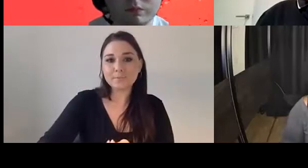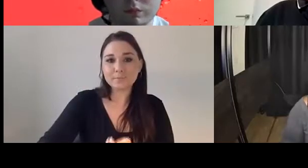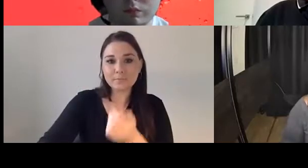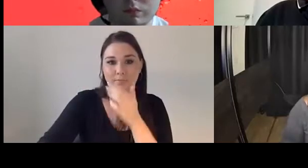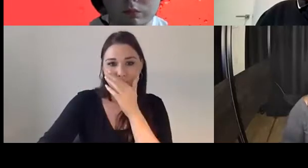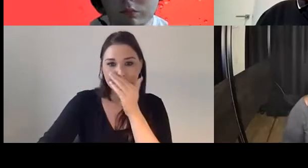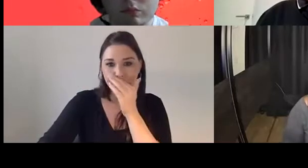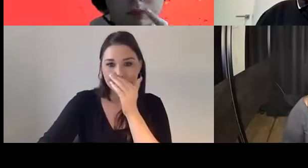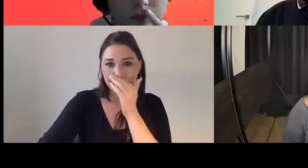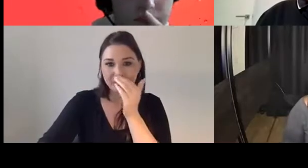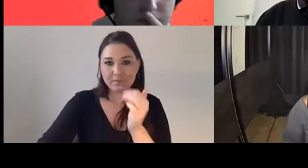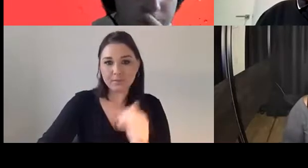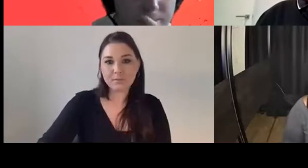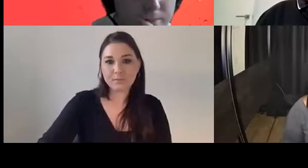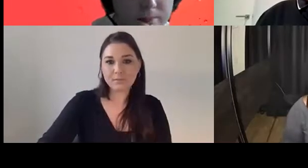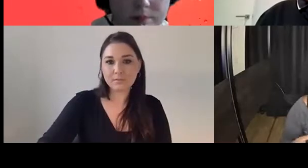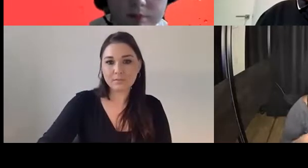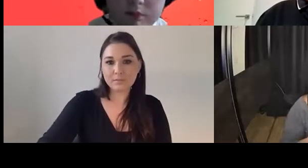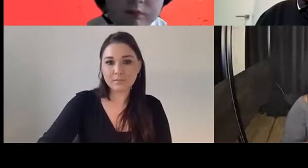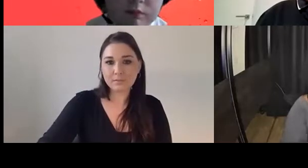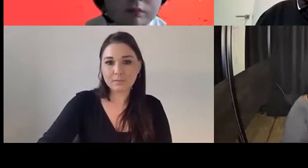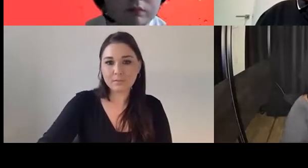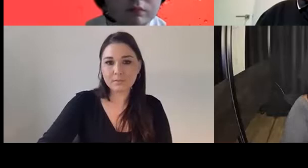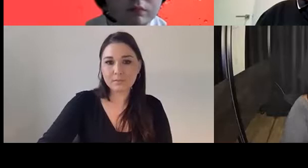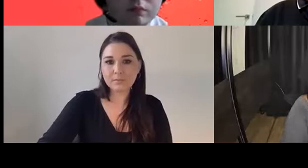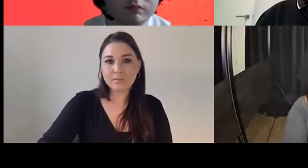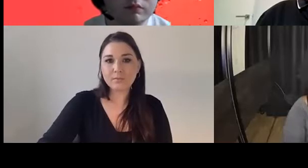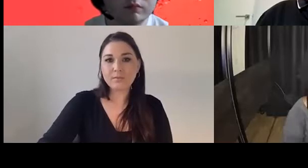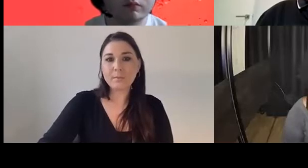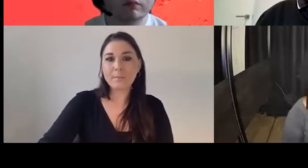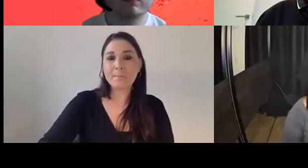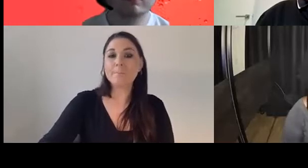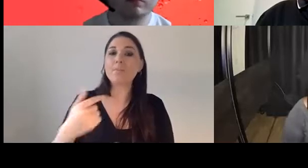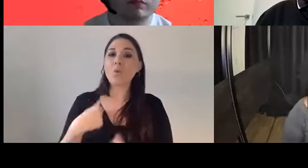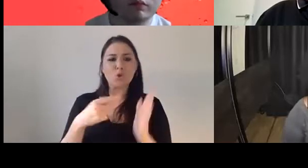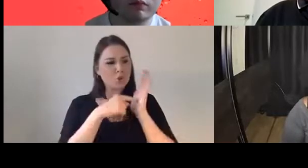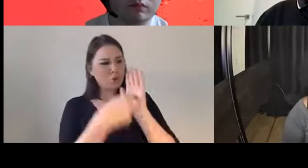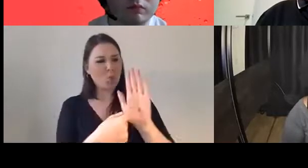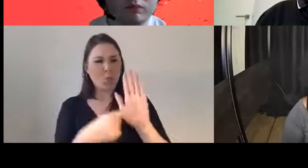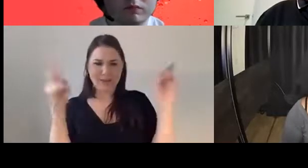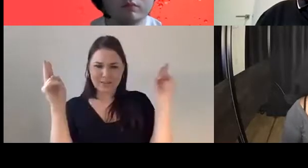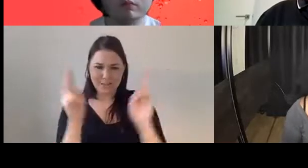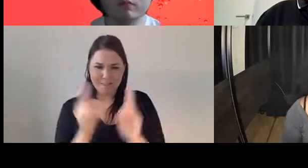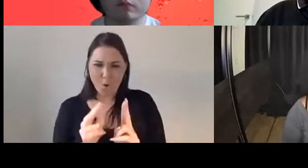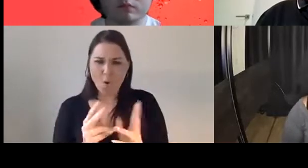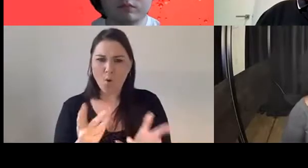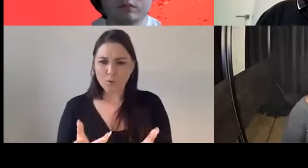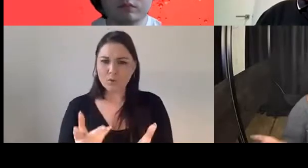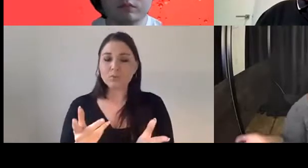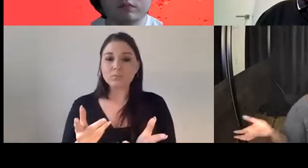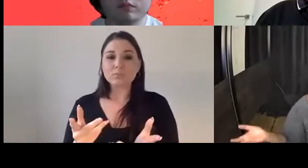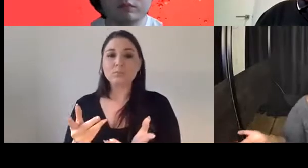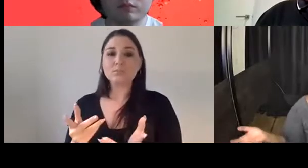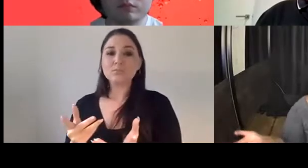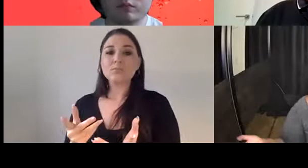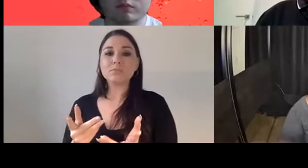outside. Otherwise, you're just showing a small part version of what is existing. So you're not really accessing what